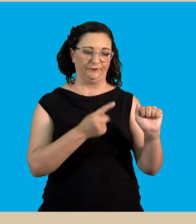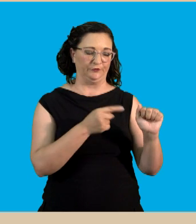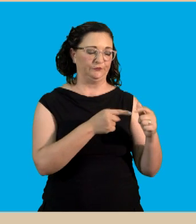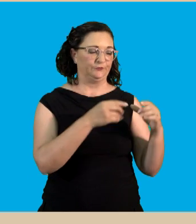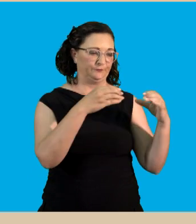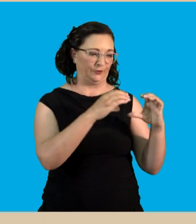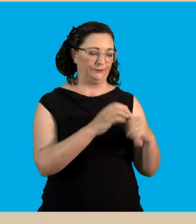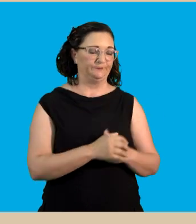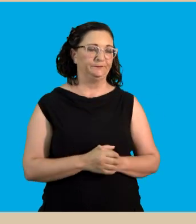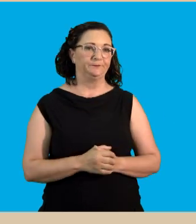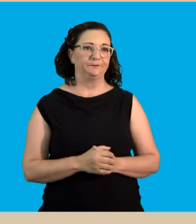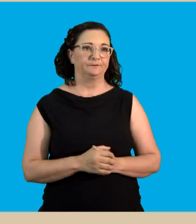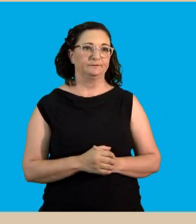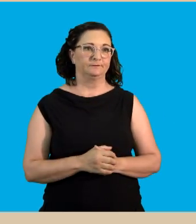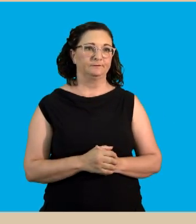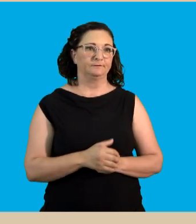asteroids.